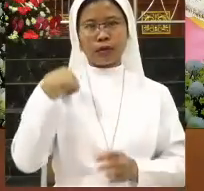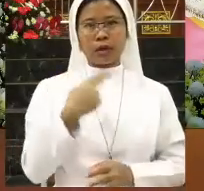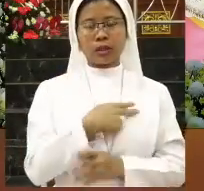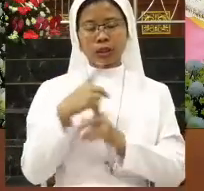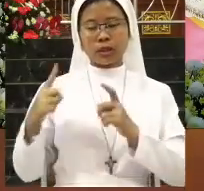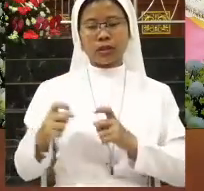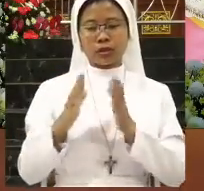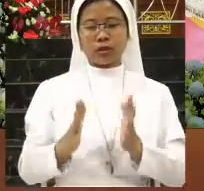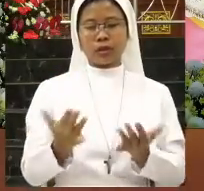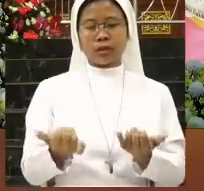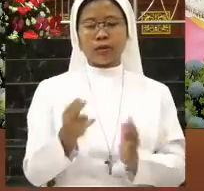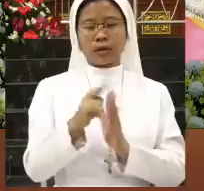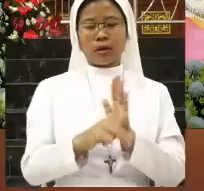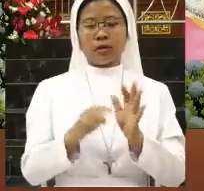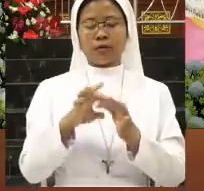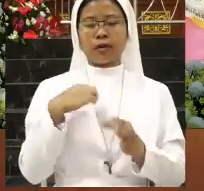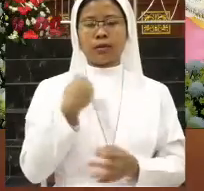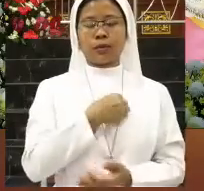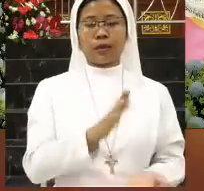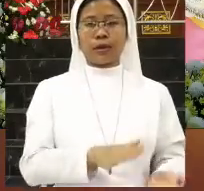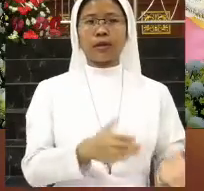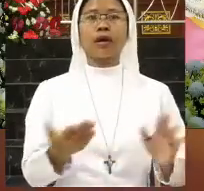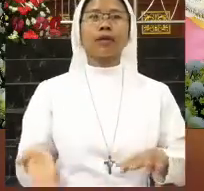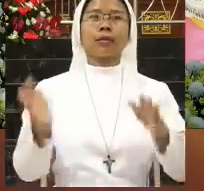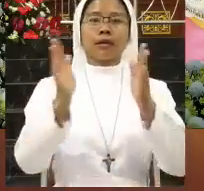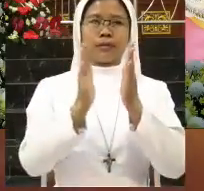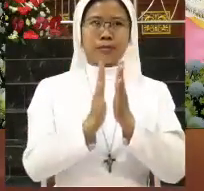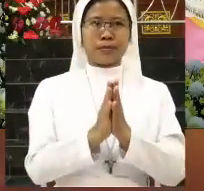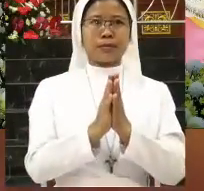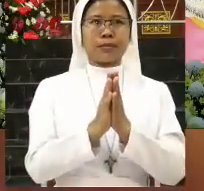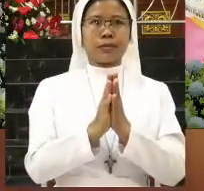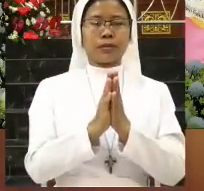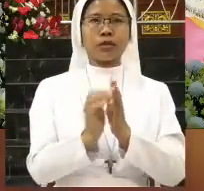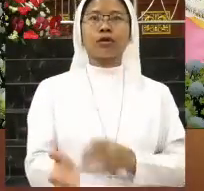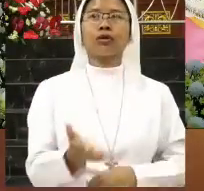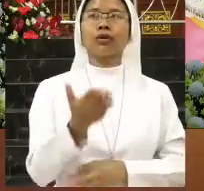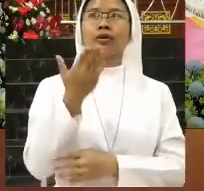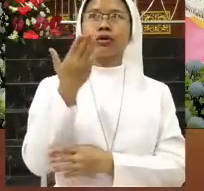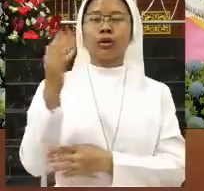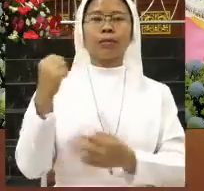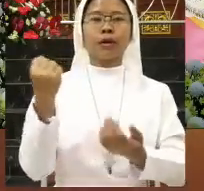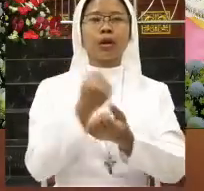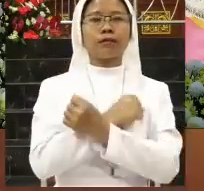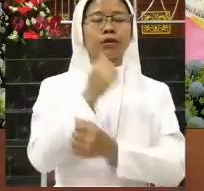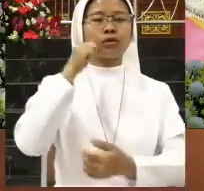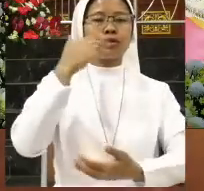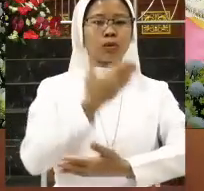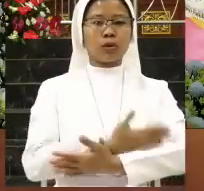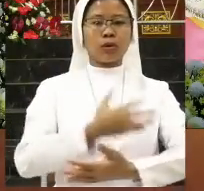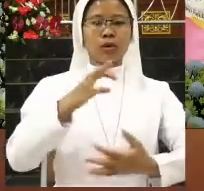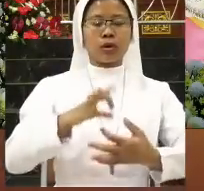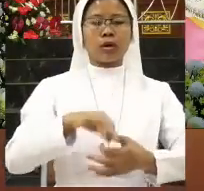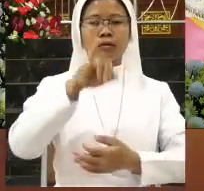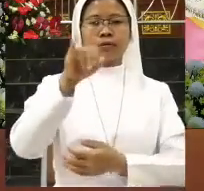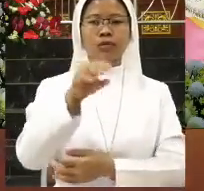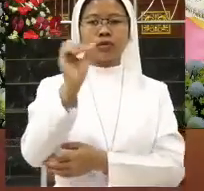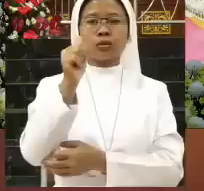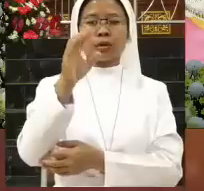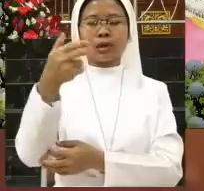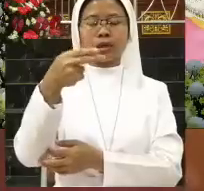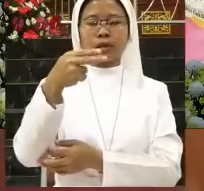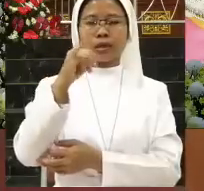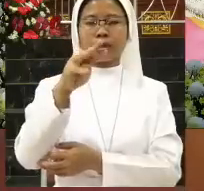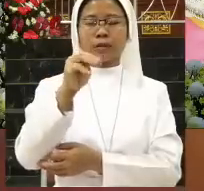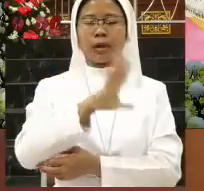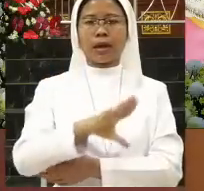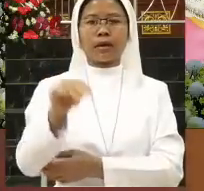for us sinners, now and at the hour of our death. Amen. Illustrious and beloved daughter of Joachim and Anna,